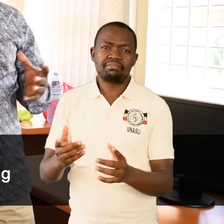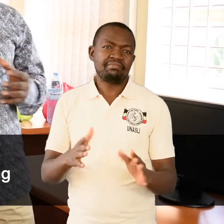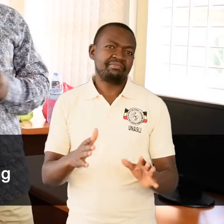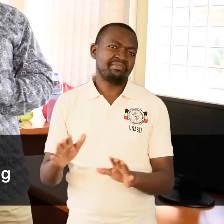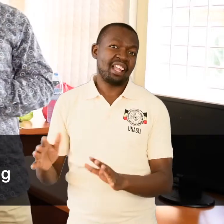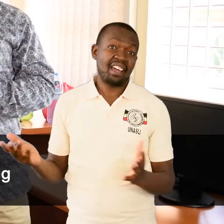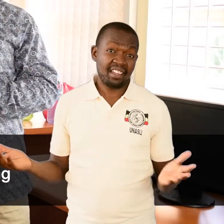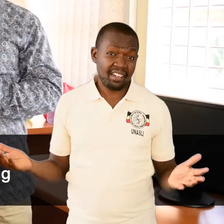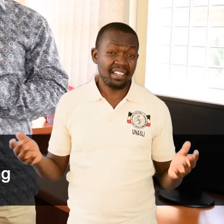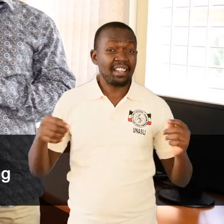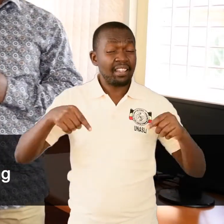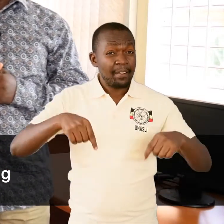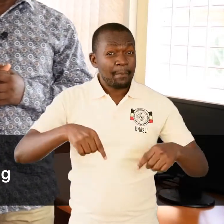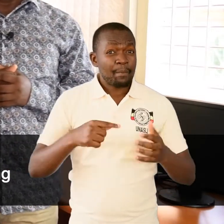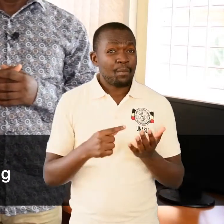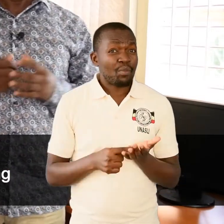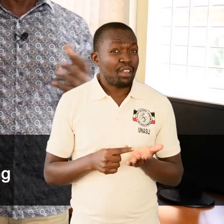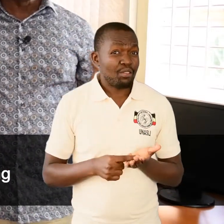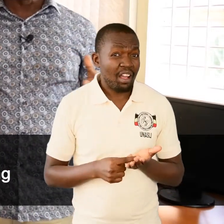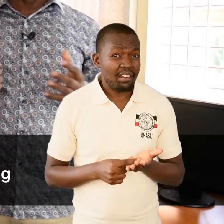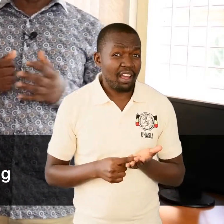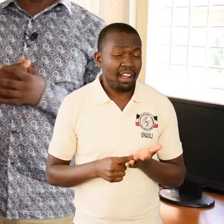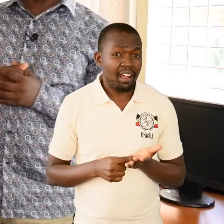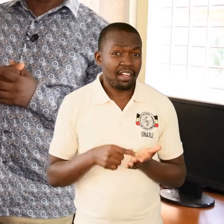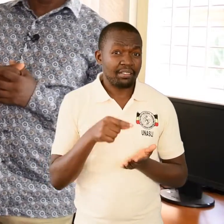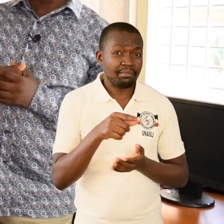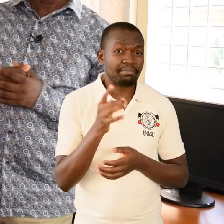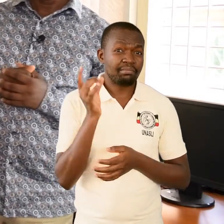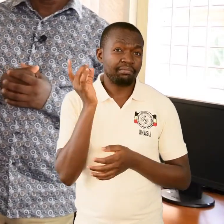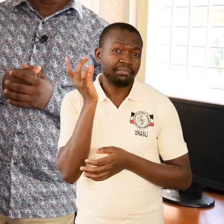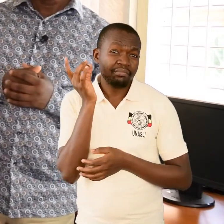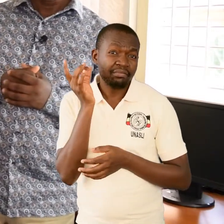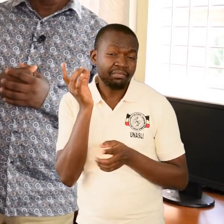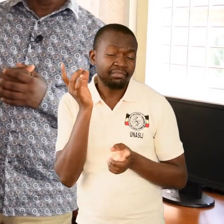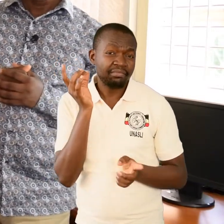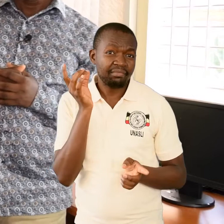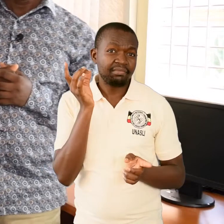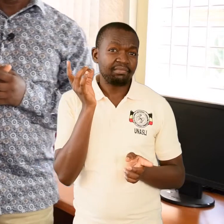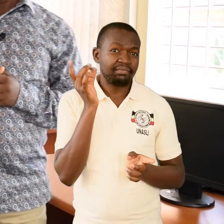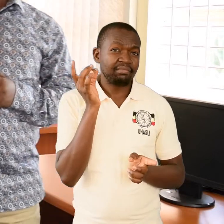In Uganda, this disease